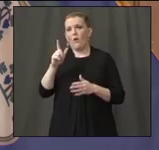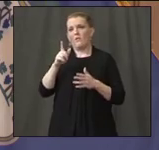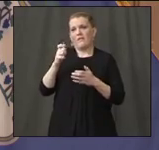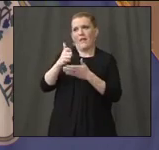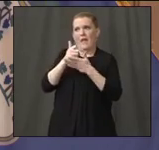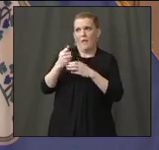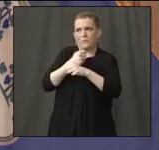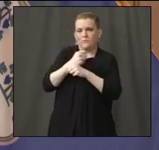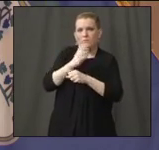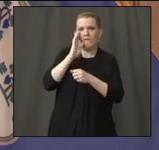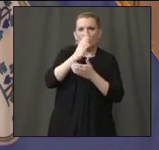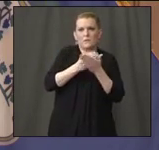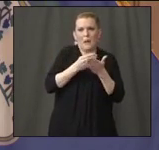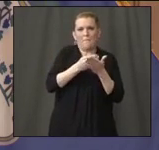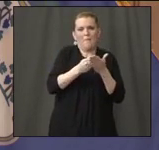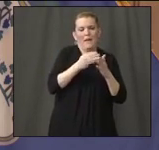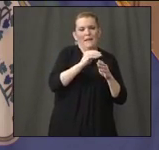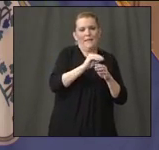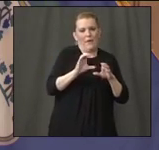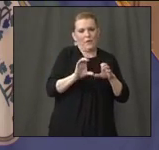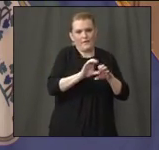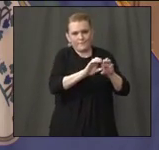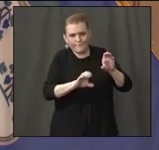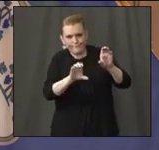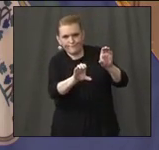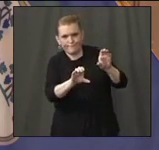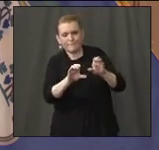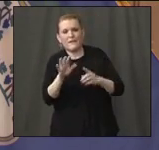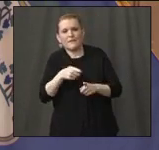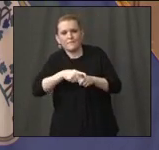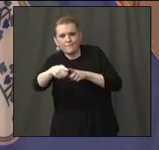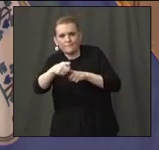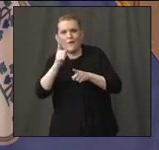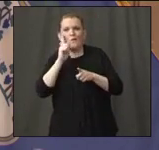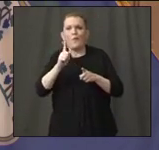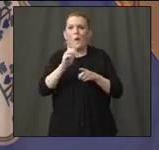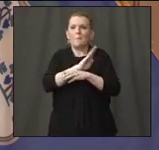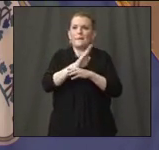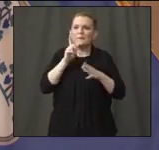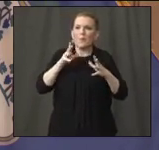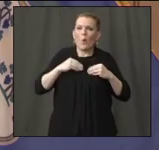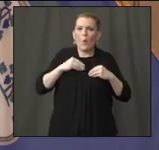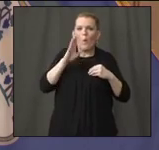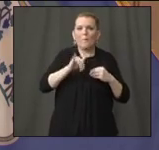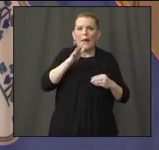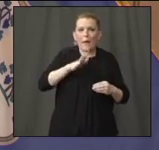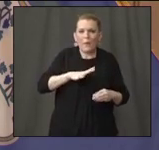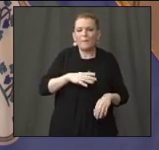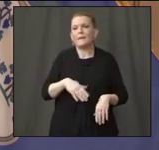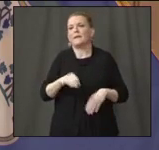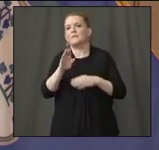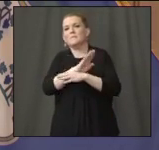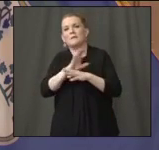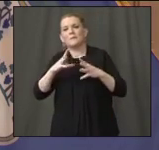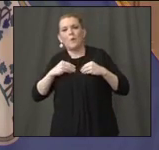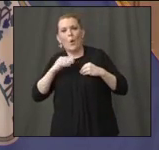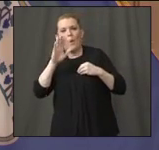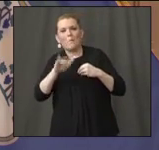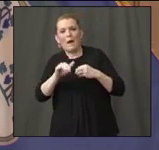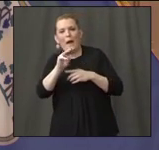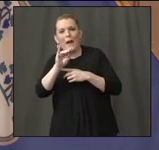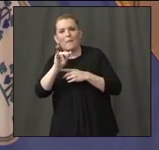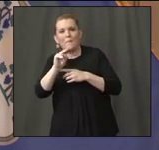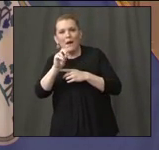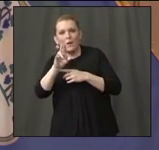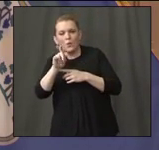business, women-owned business. I mean, I think you saw in that first tranche that big restaurant chains like Shake Shack got a heck of a lot of